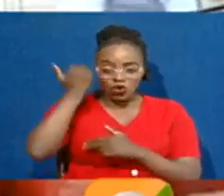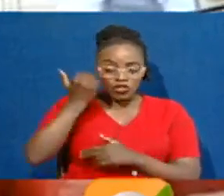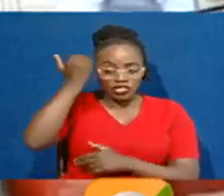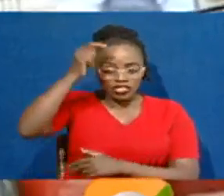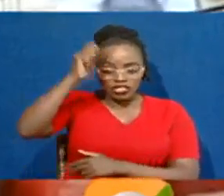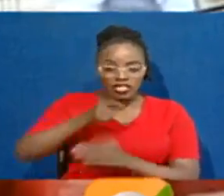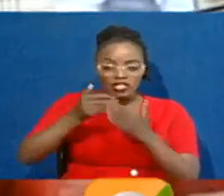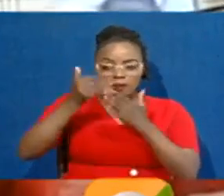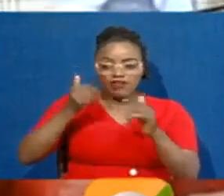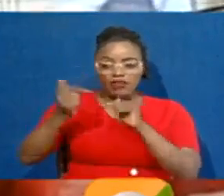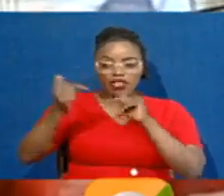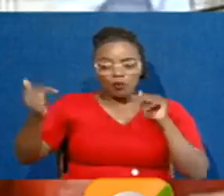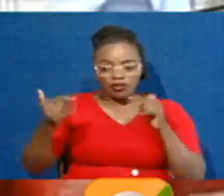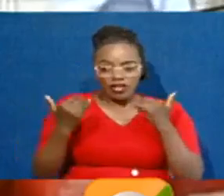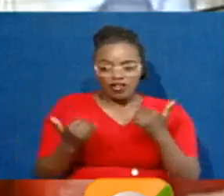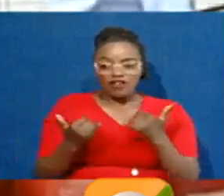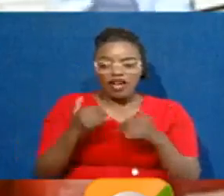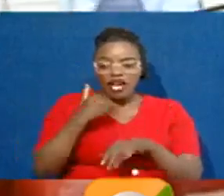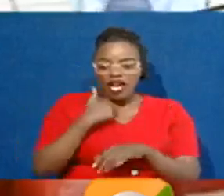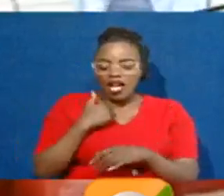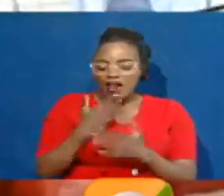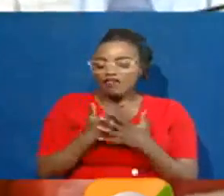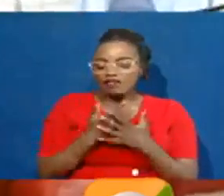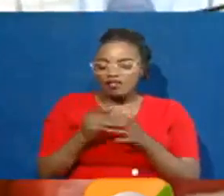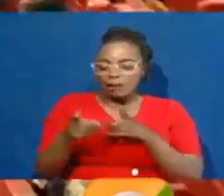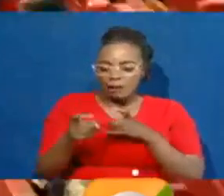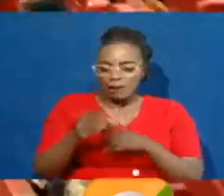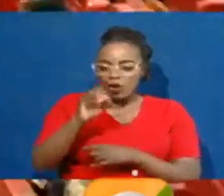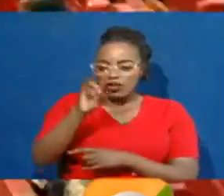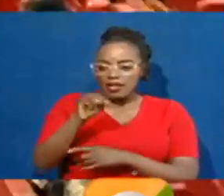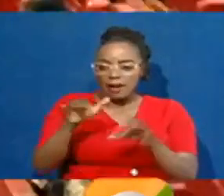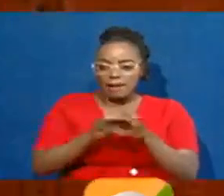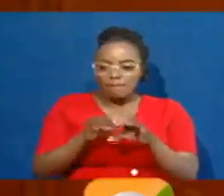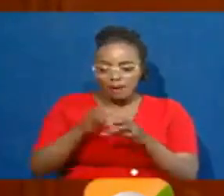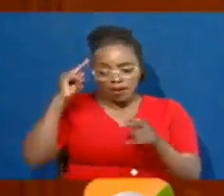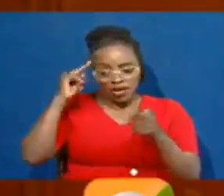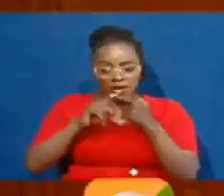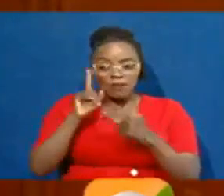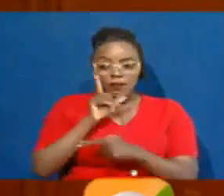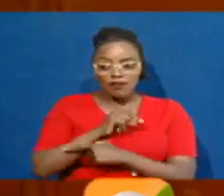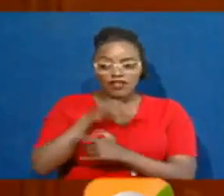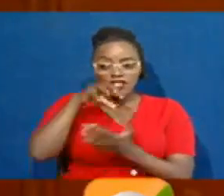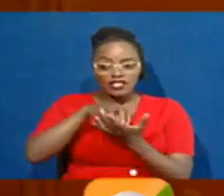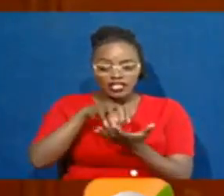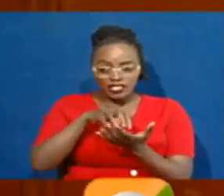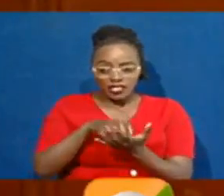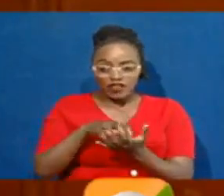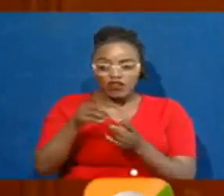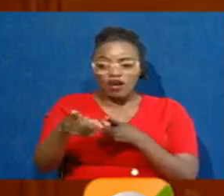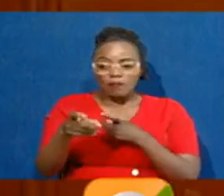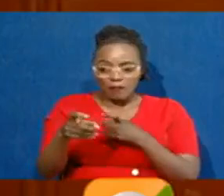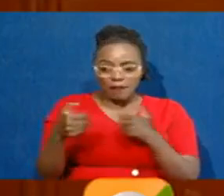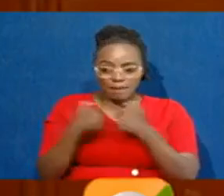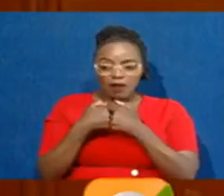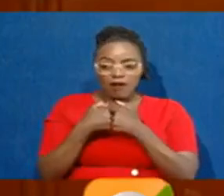was previously the opposition, he got no respite, ODM members taking aim. That in circumstances of combat,